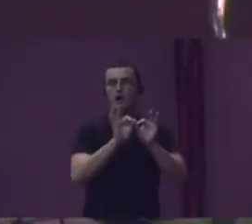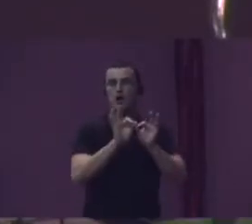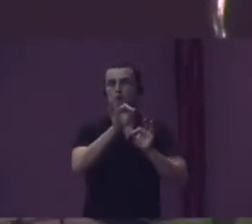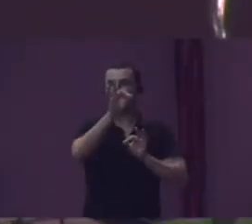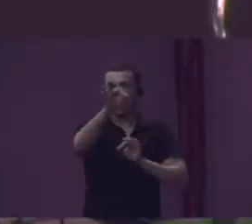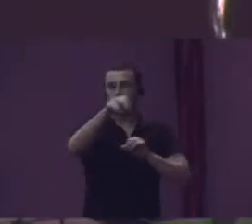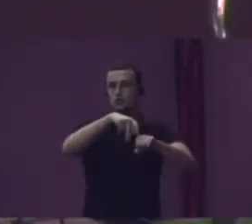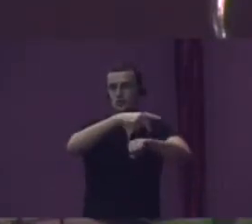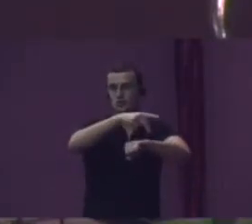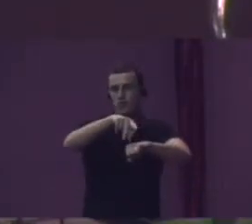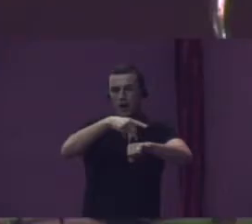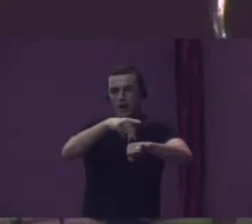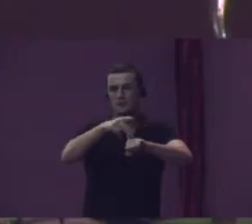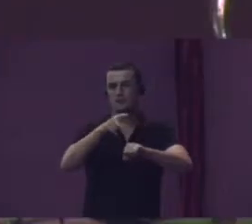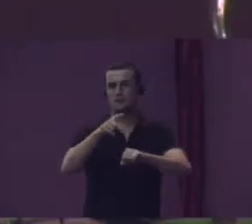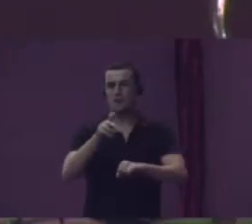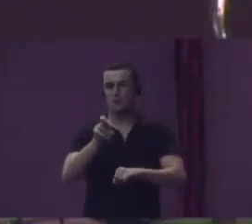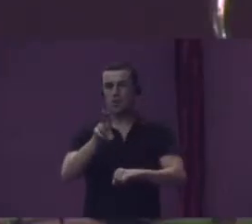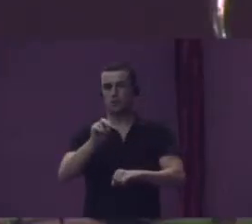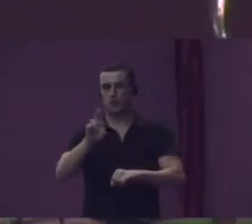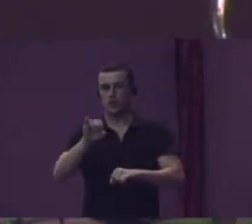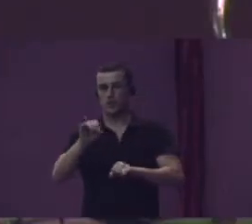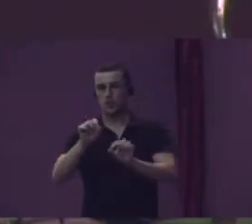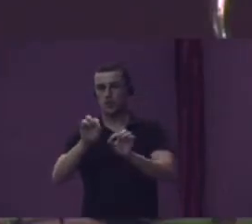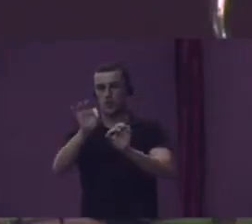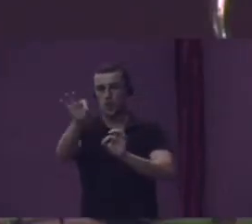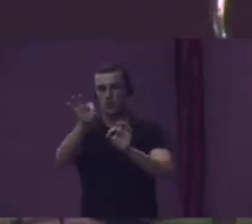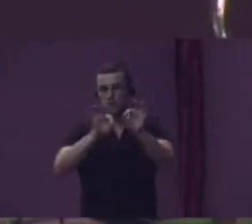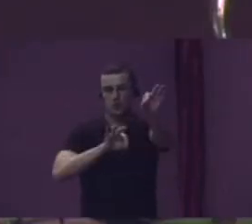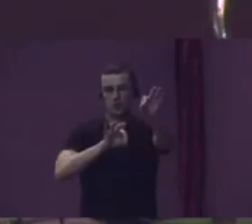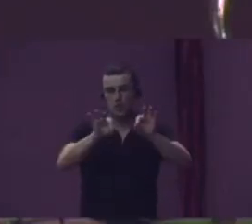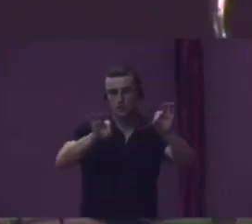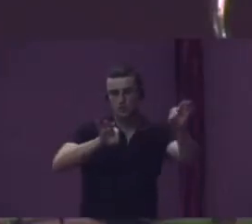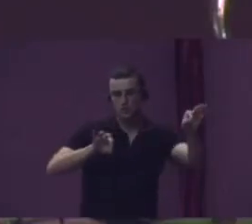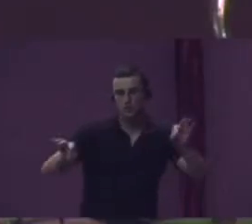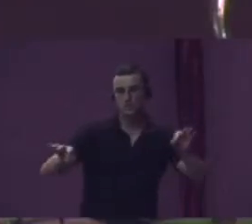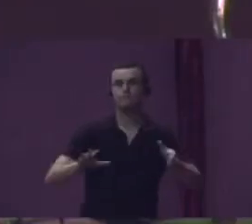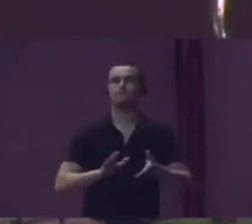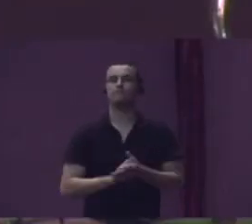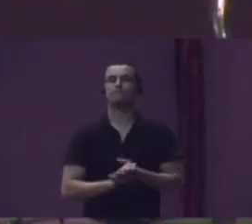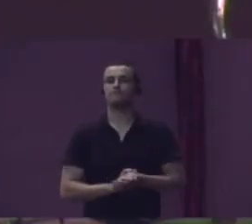sectors. Like most countries in the West, Puerto Rico sought to